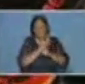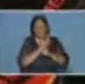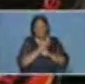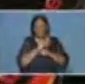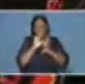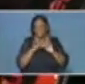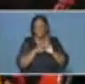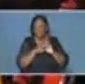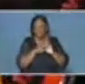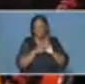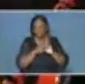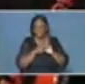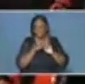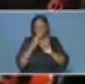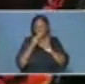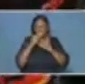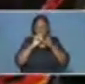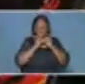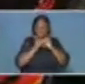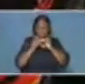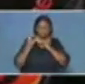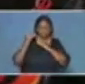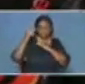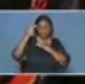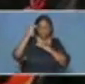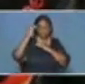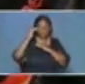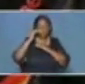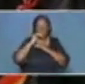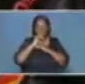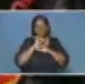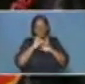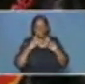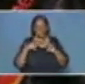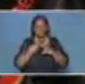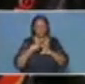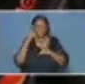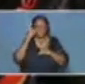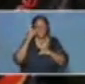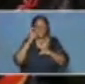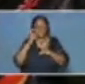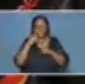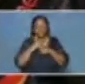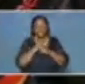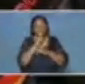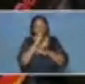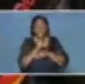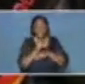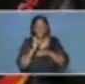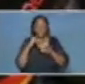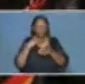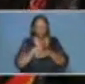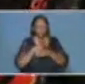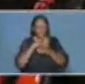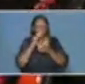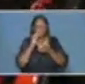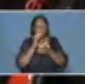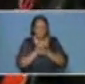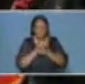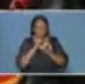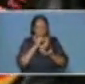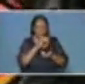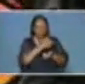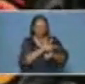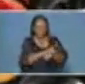have started to go up, but they're not where they need to be for us to be out of that risk zone yet. And we want to encourage